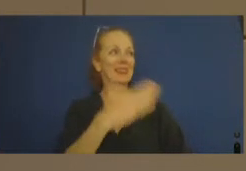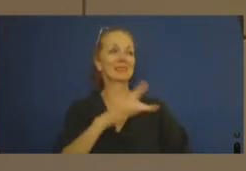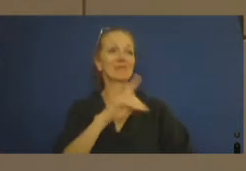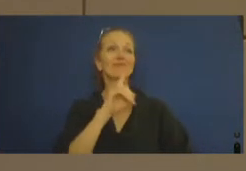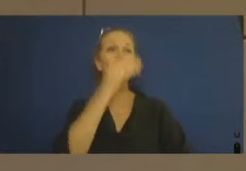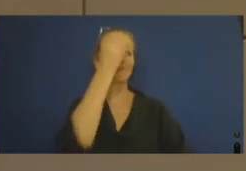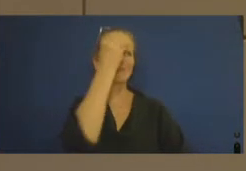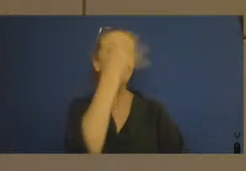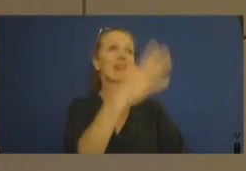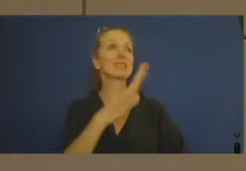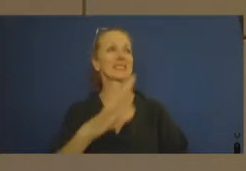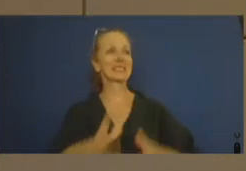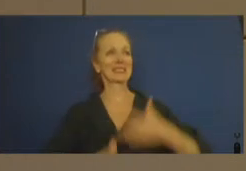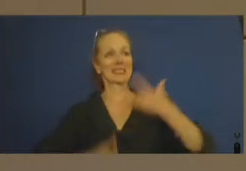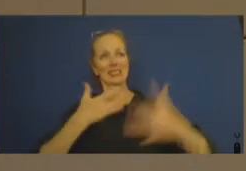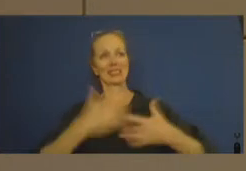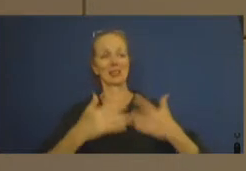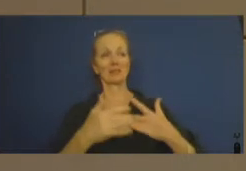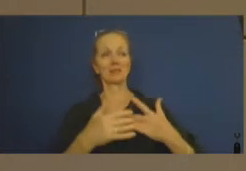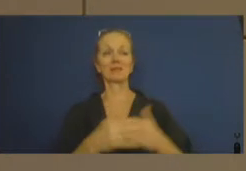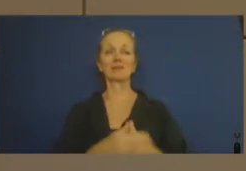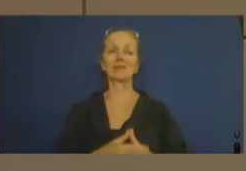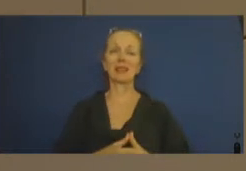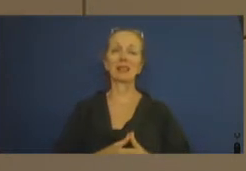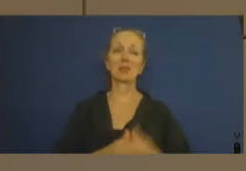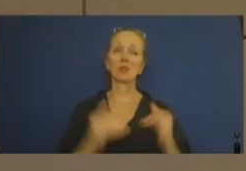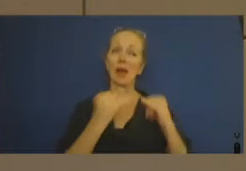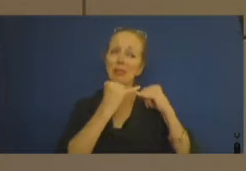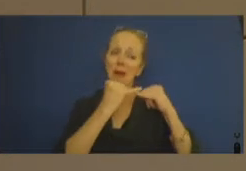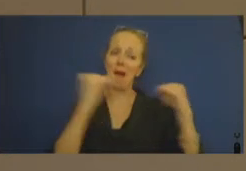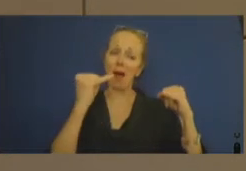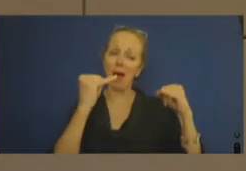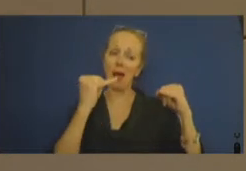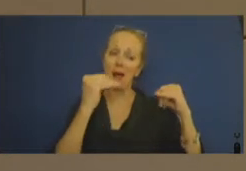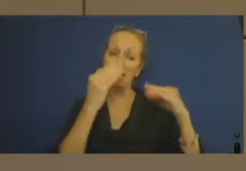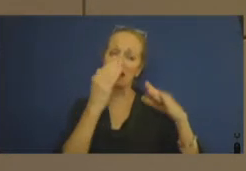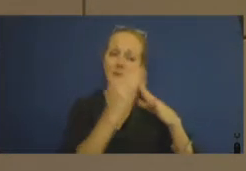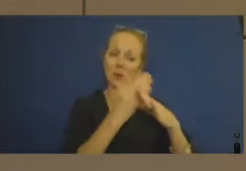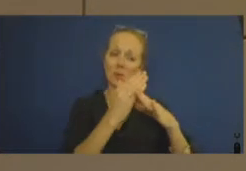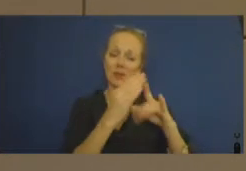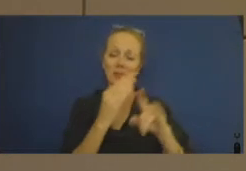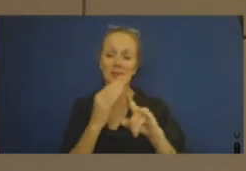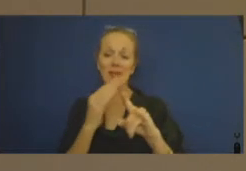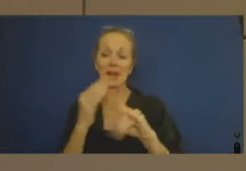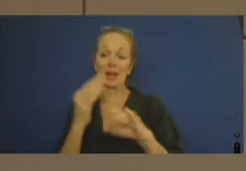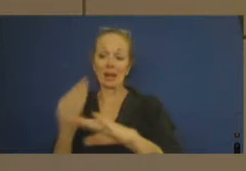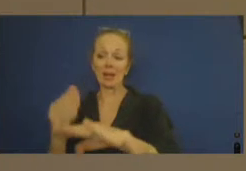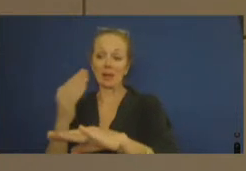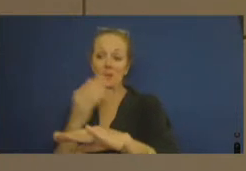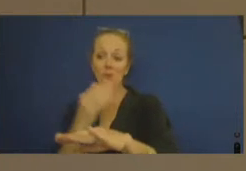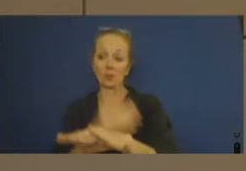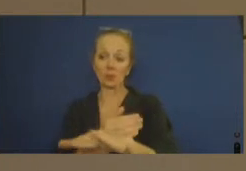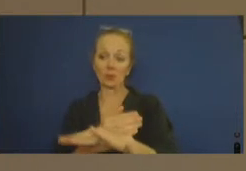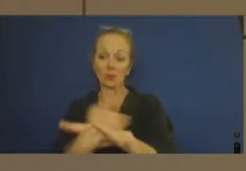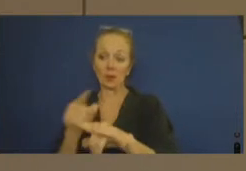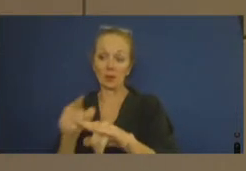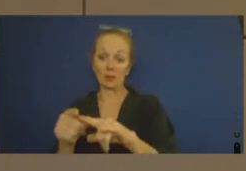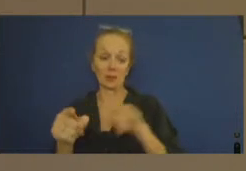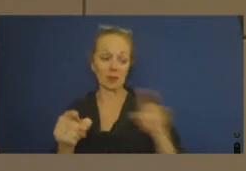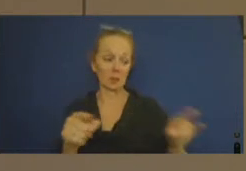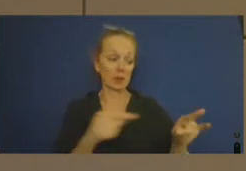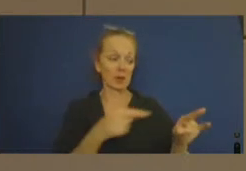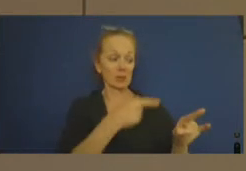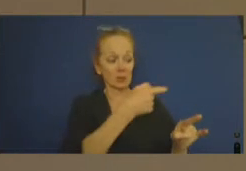fine line between improvement and gentrification and displacement. We know that.